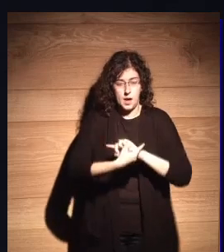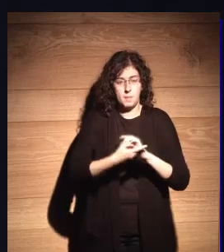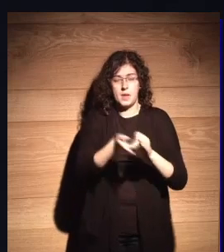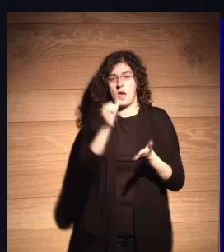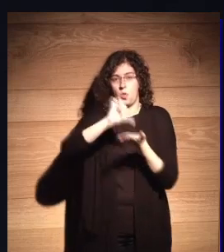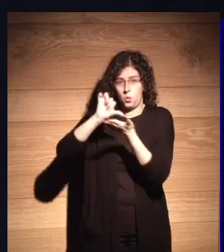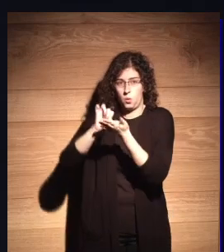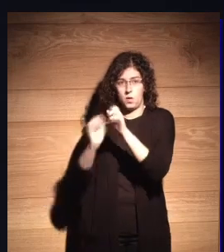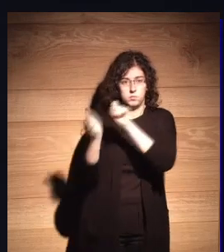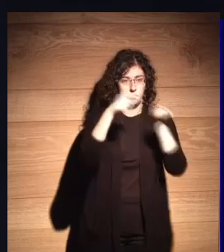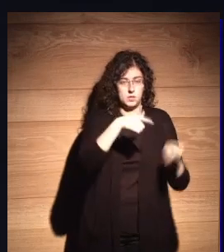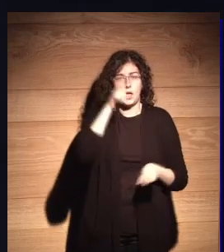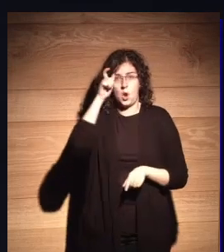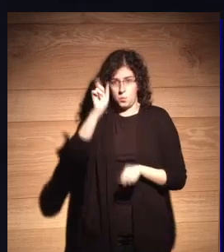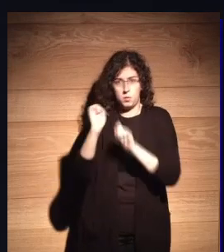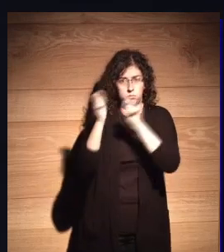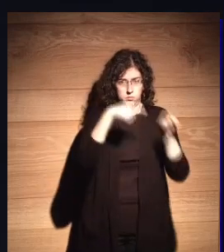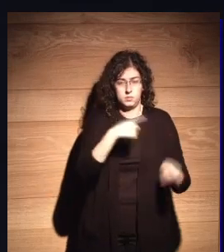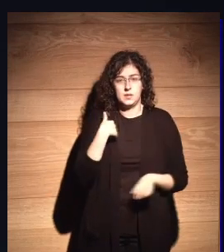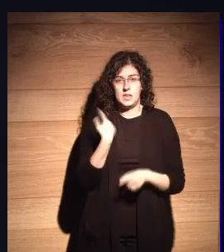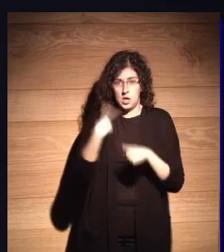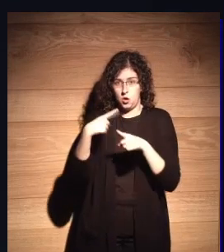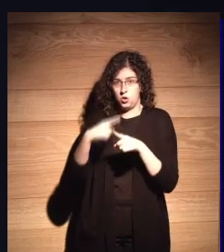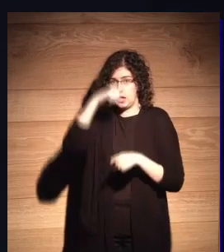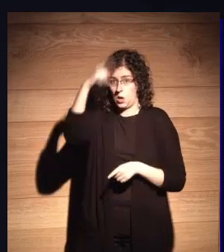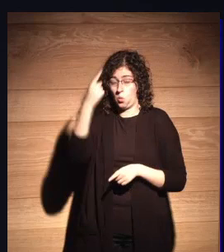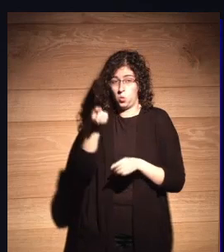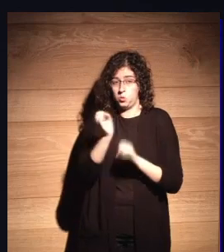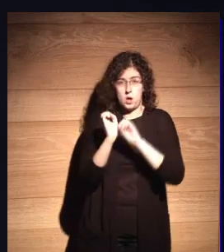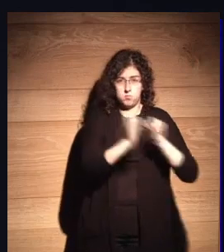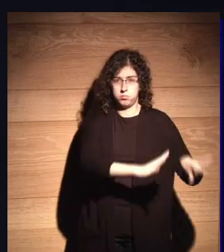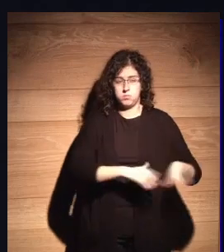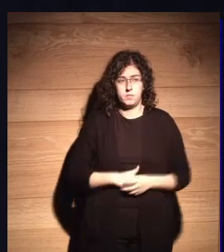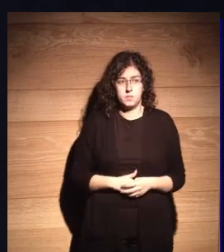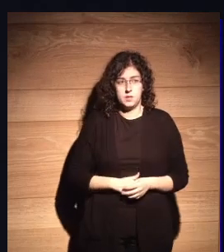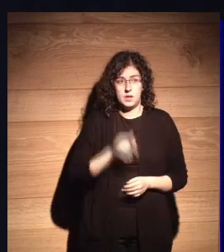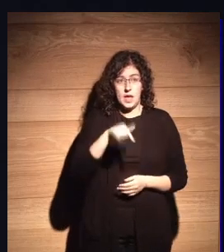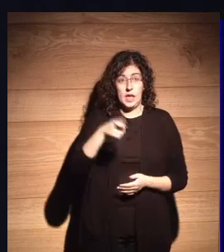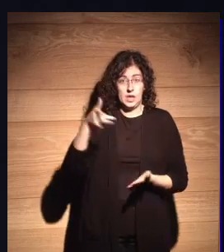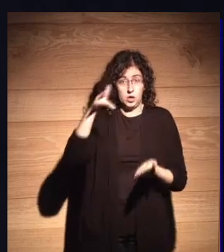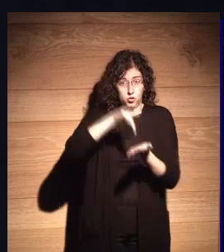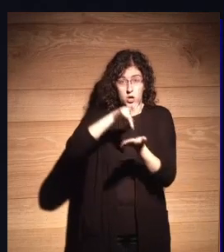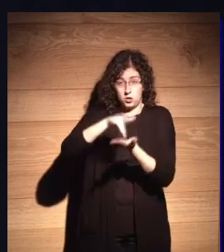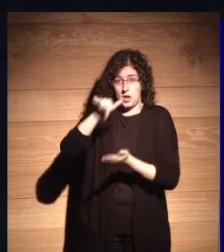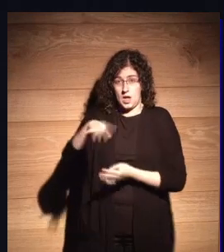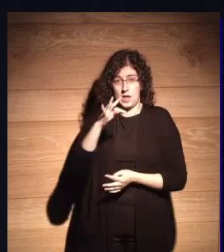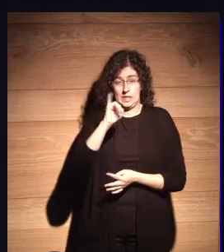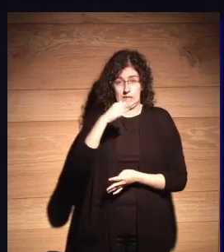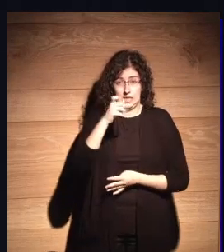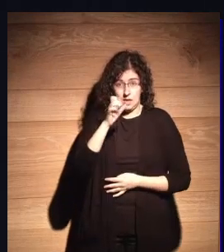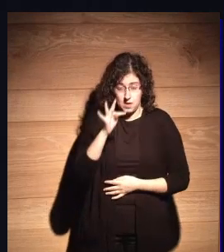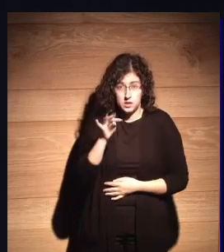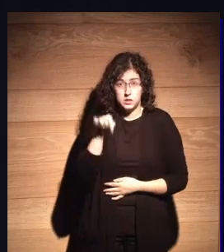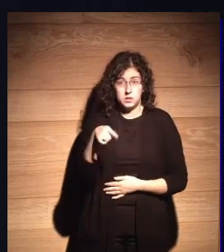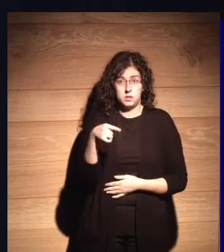lot of that is now kind of over. You've been often or several times in Tibet. Yeah, I've been there maybe 5 times.